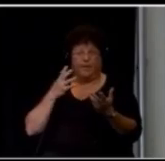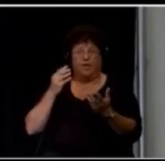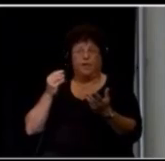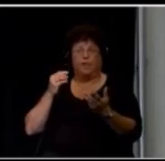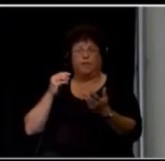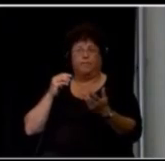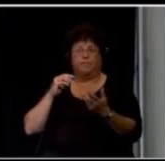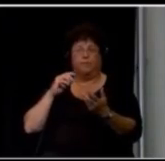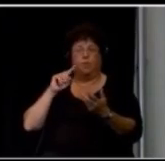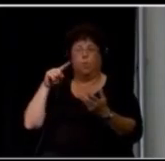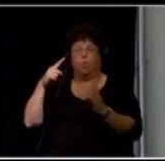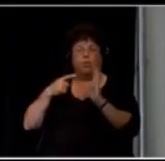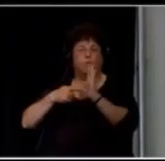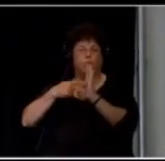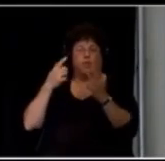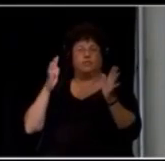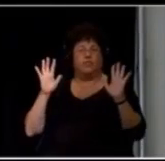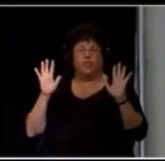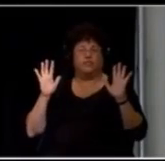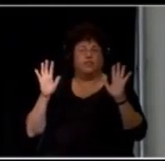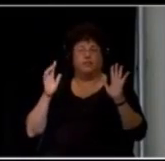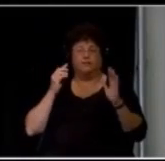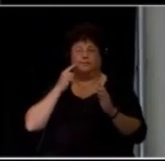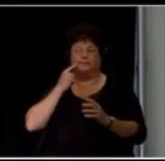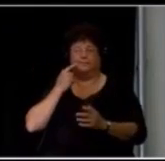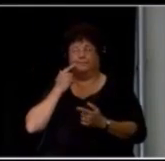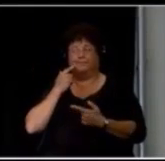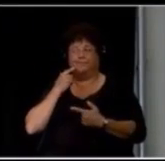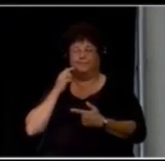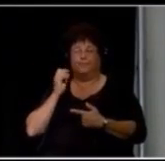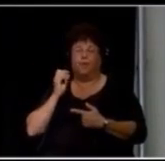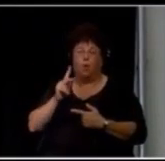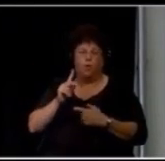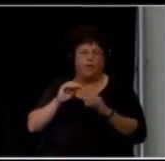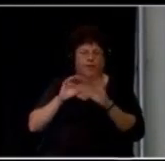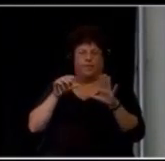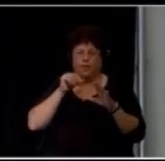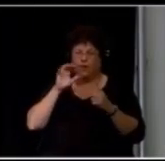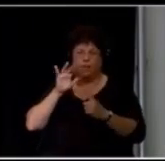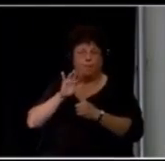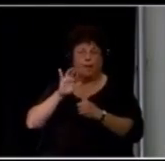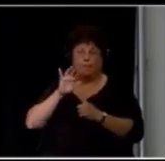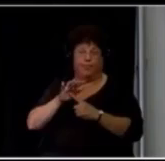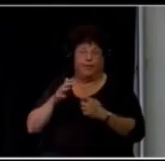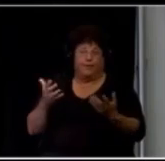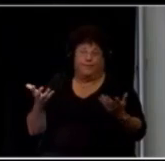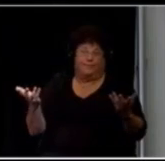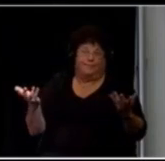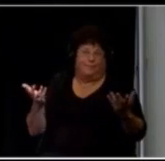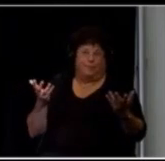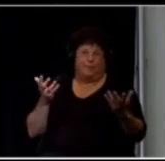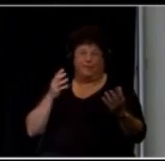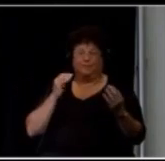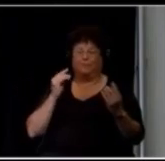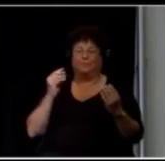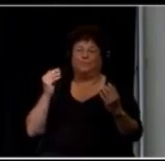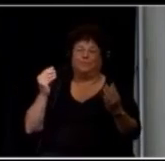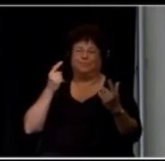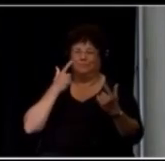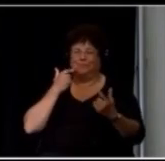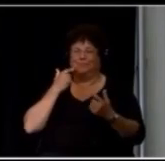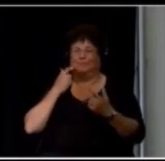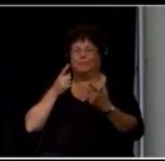they all did it just once. So, like, okay, it's clearly not very popular. And then